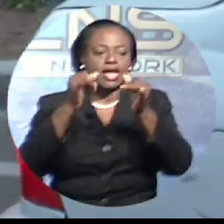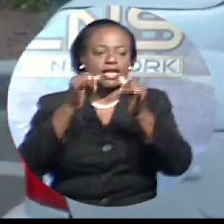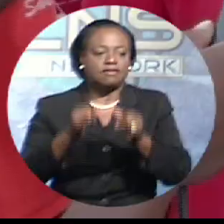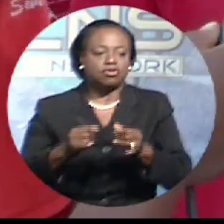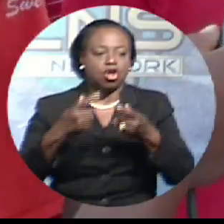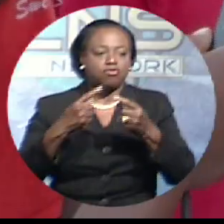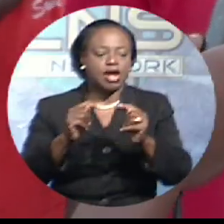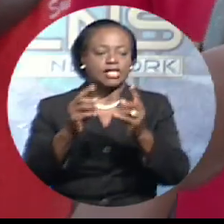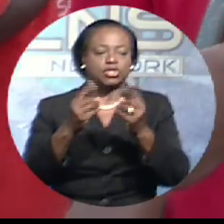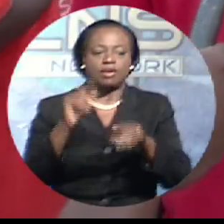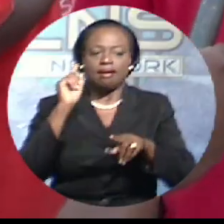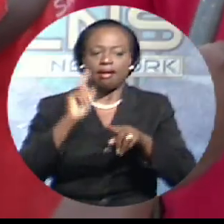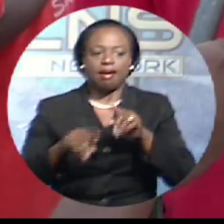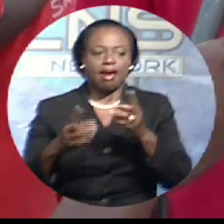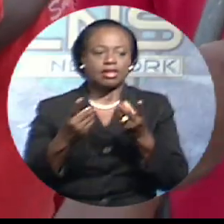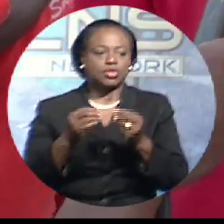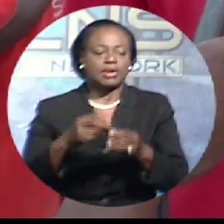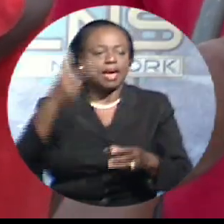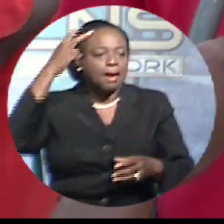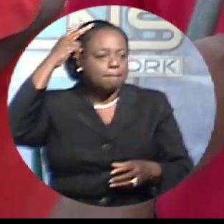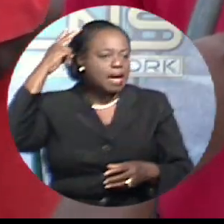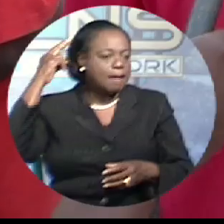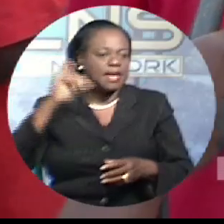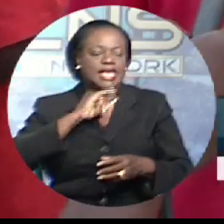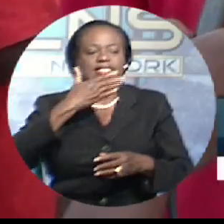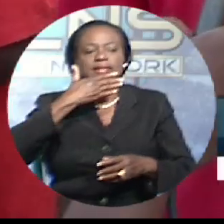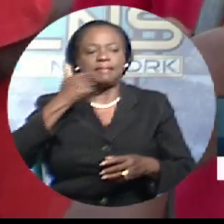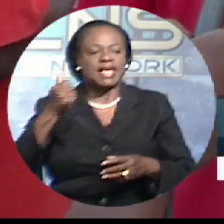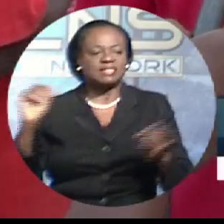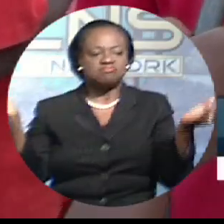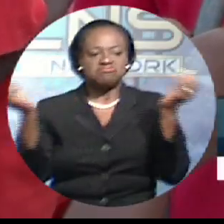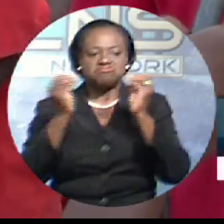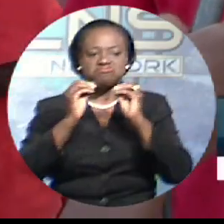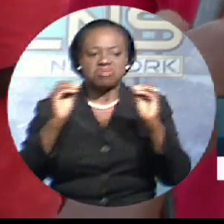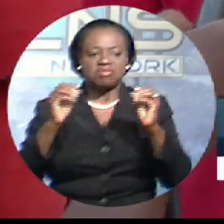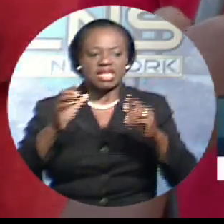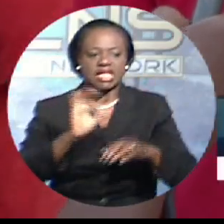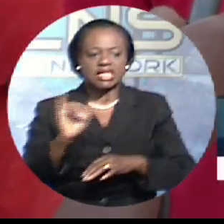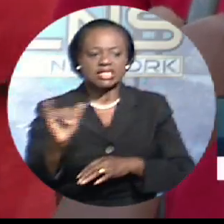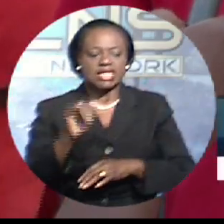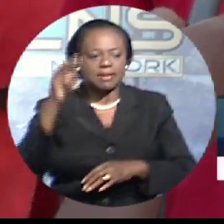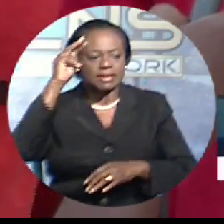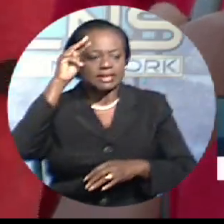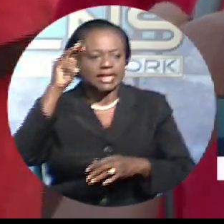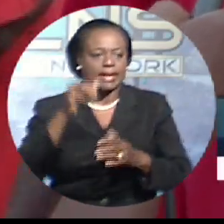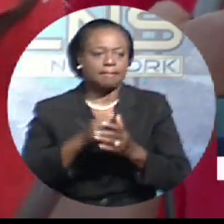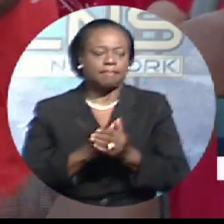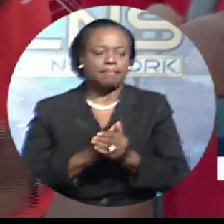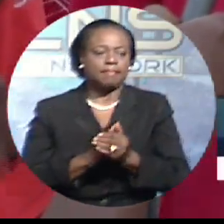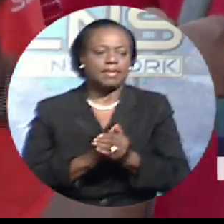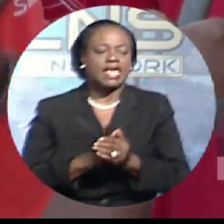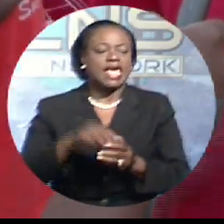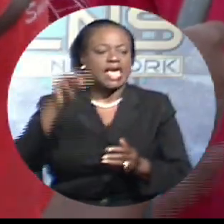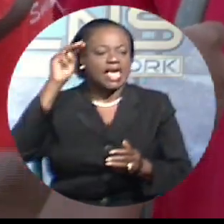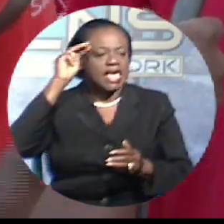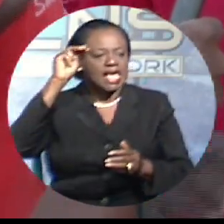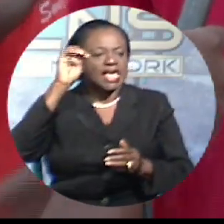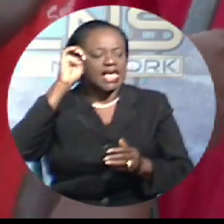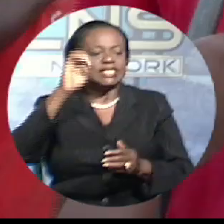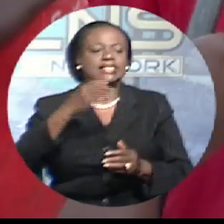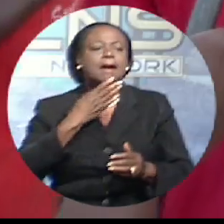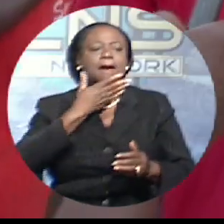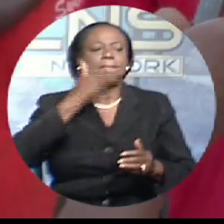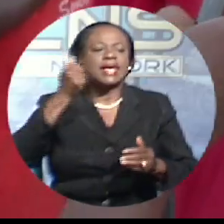they can't do it. Barber's the best. It's not like him. I can be honest. Barber, that's the best motto ever